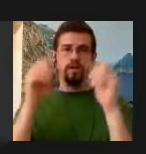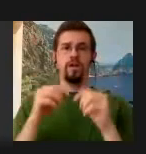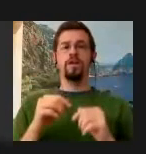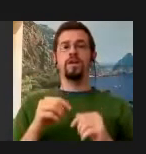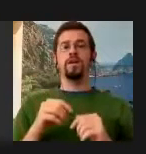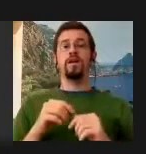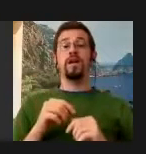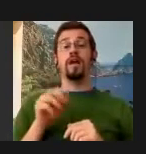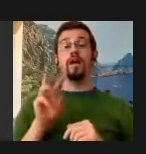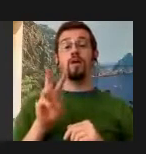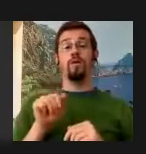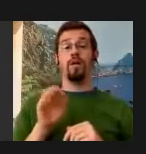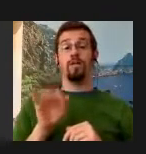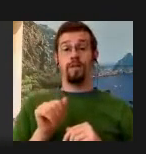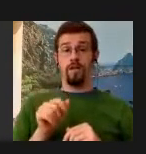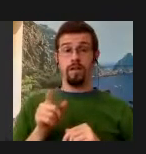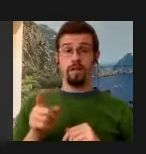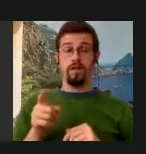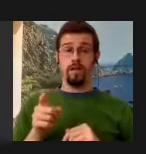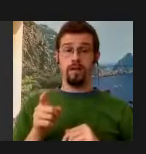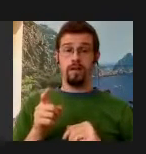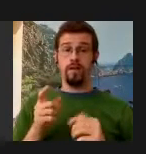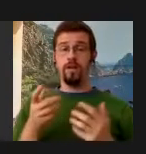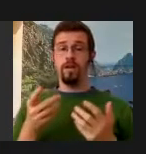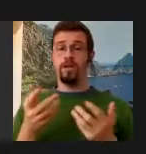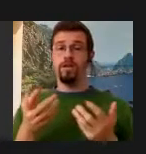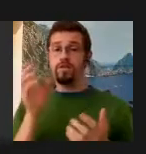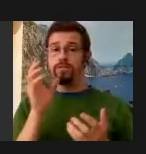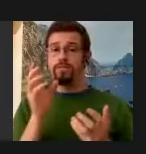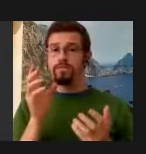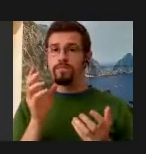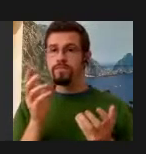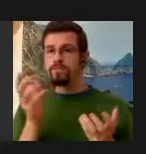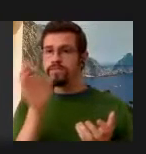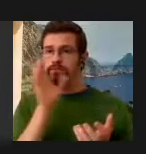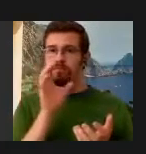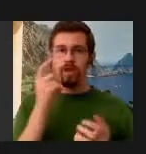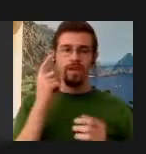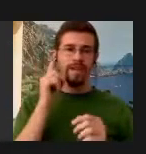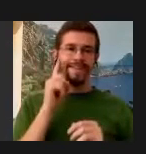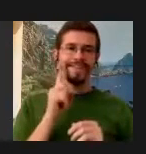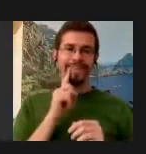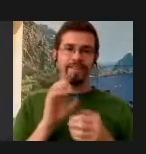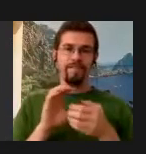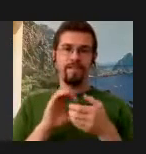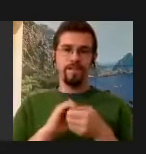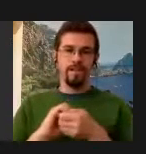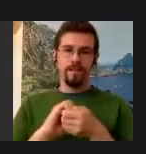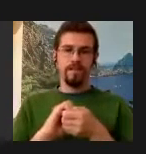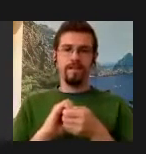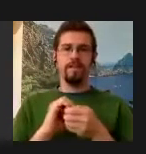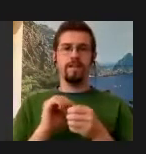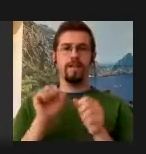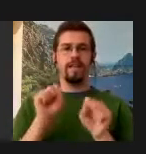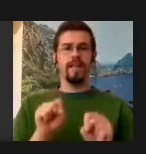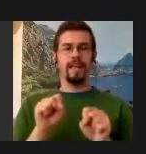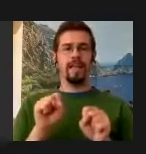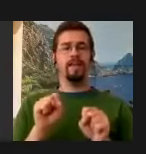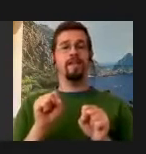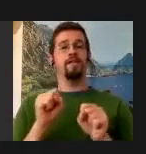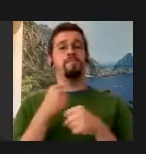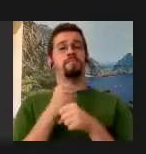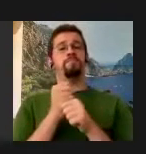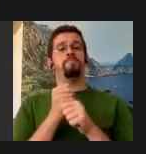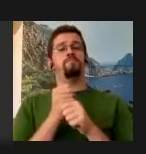Even Wafa, you know, she was looking for a deaf association so that she can make her thesis about sign